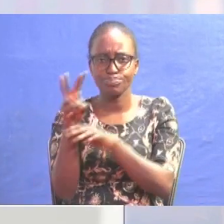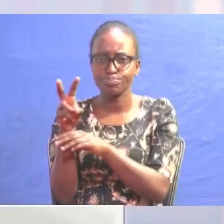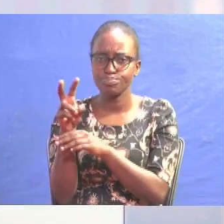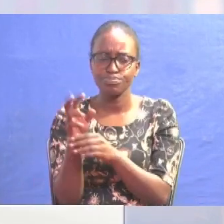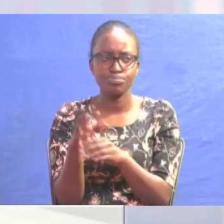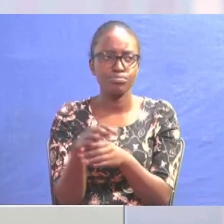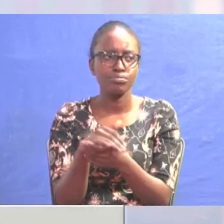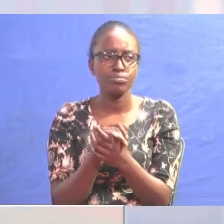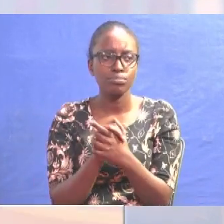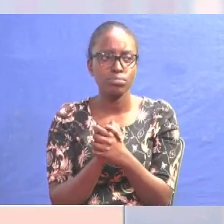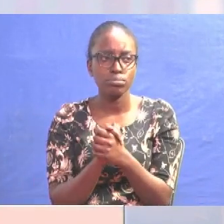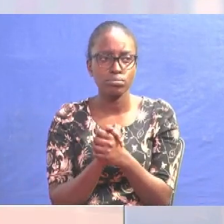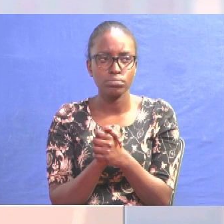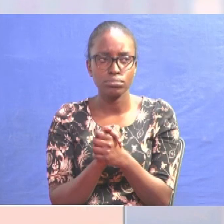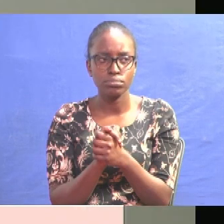Gideon?